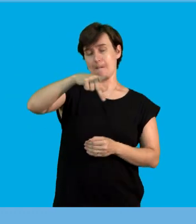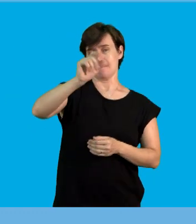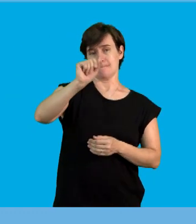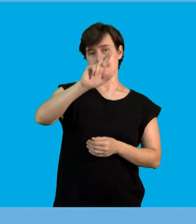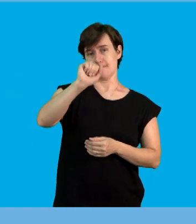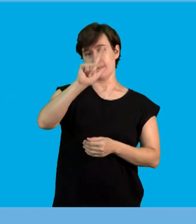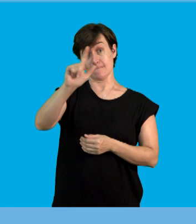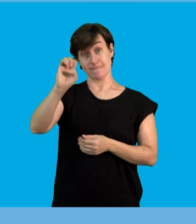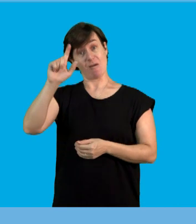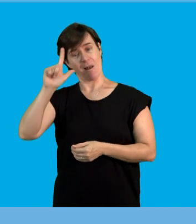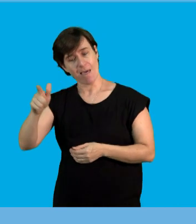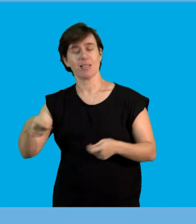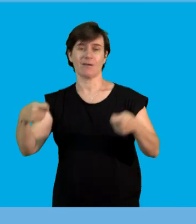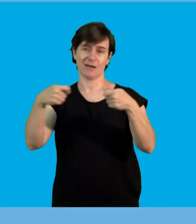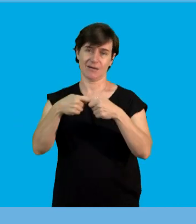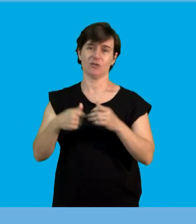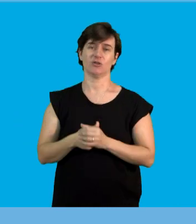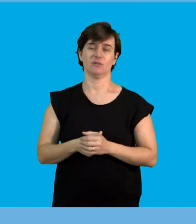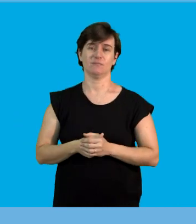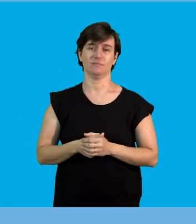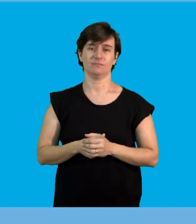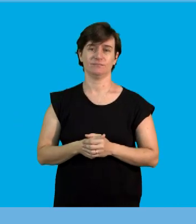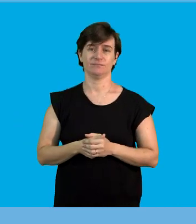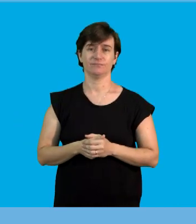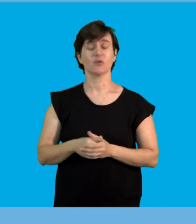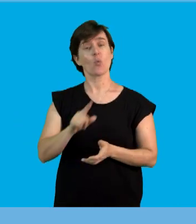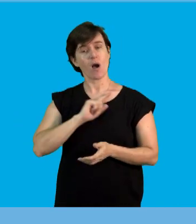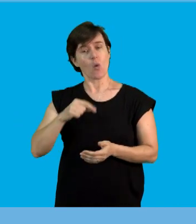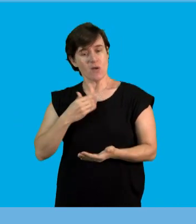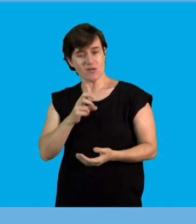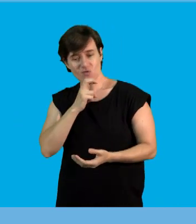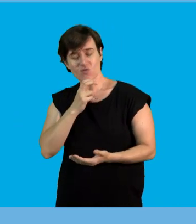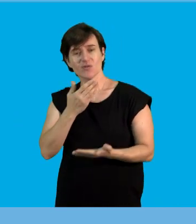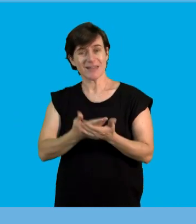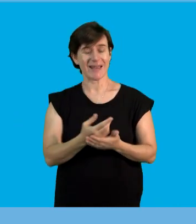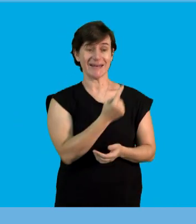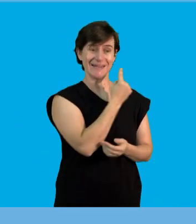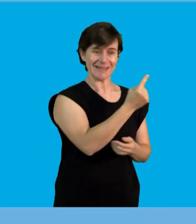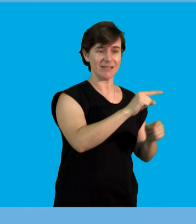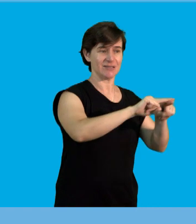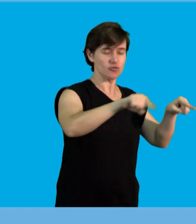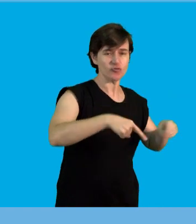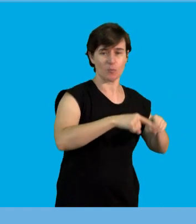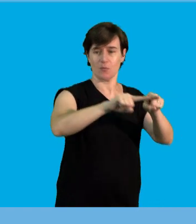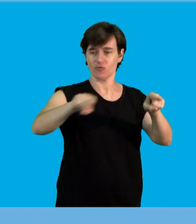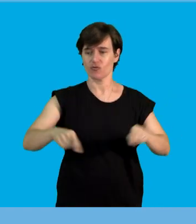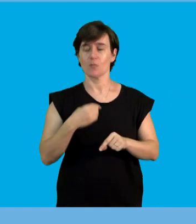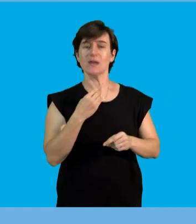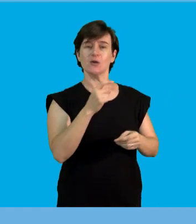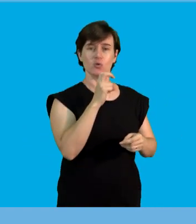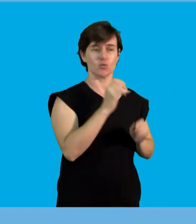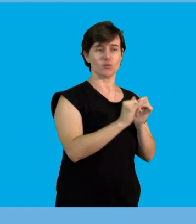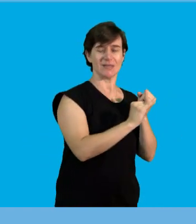connection in our houses or in our homes, because of that particular reason, that we can use each room independently of each